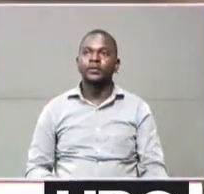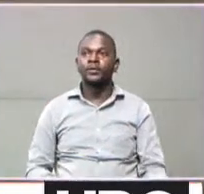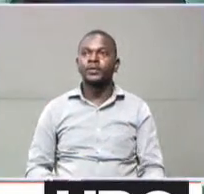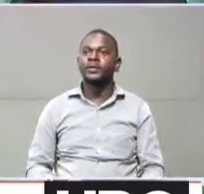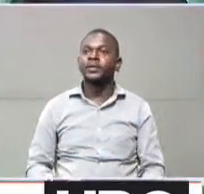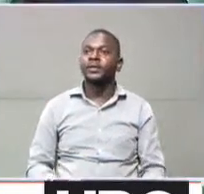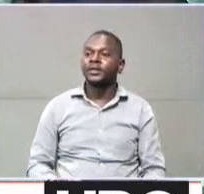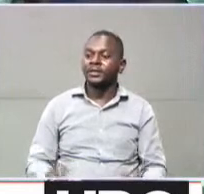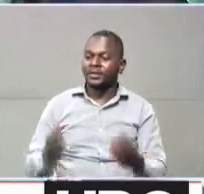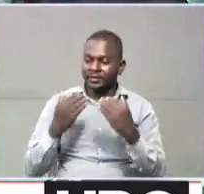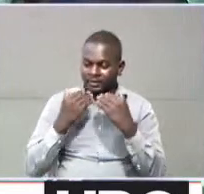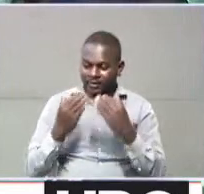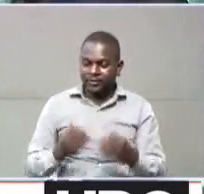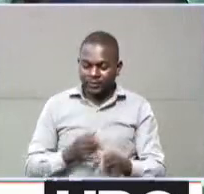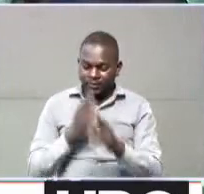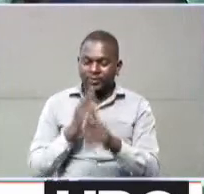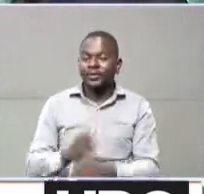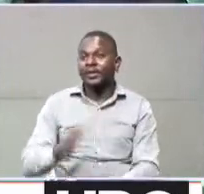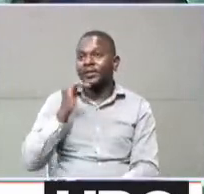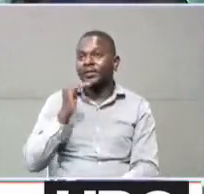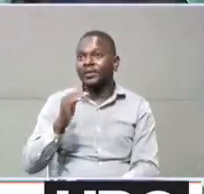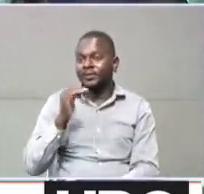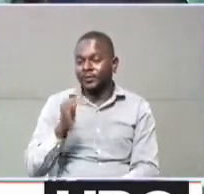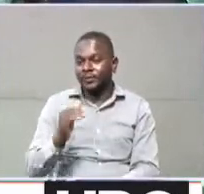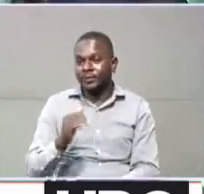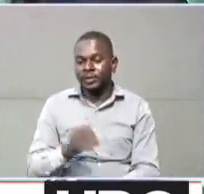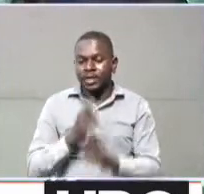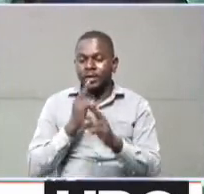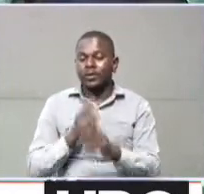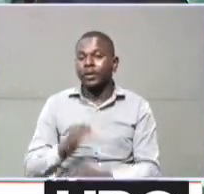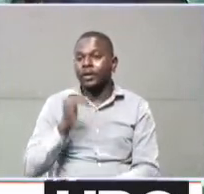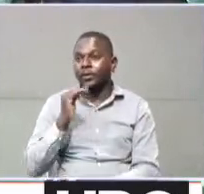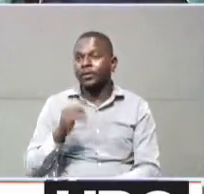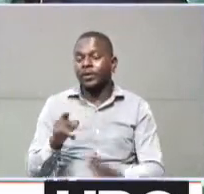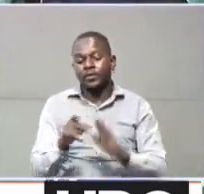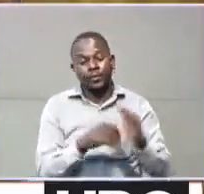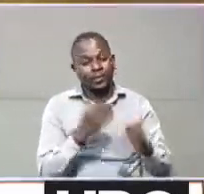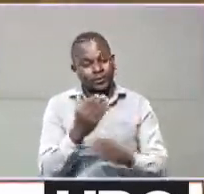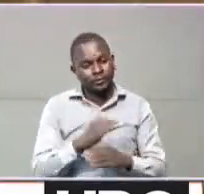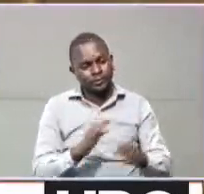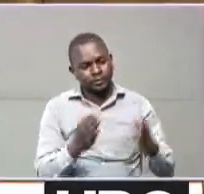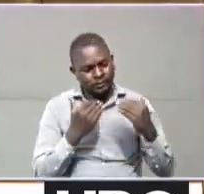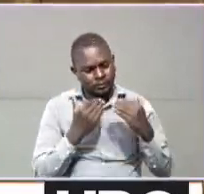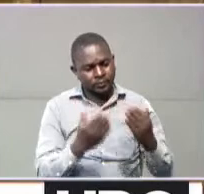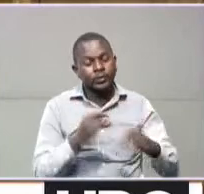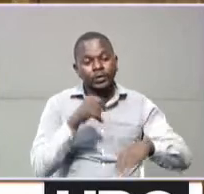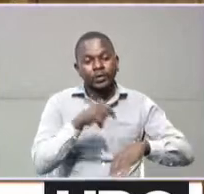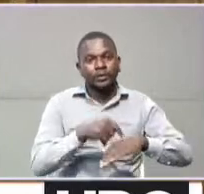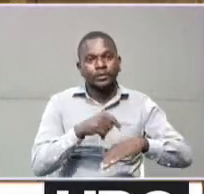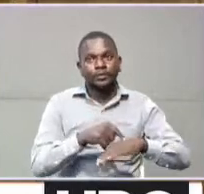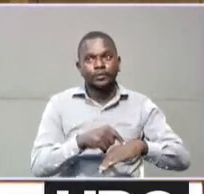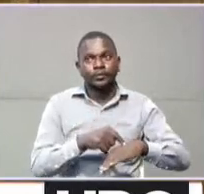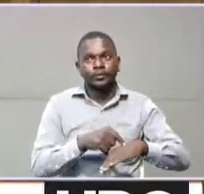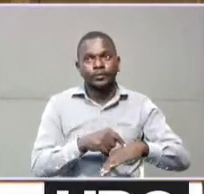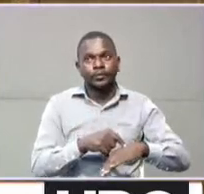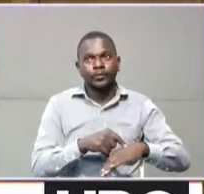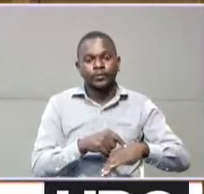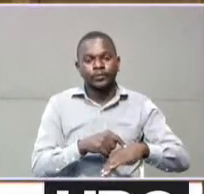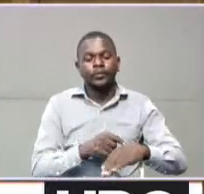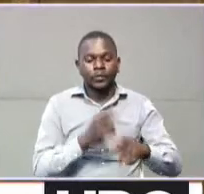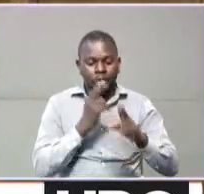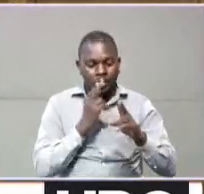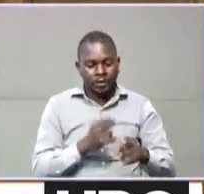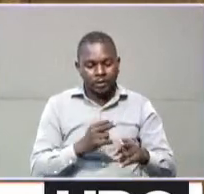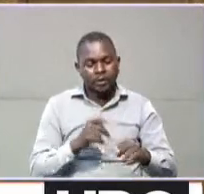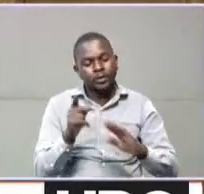thank you right honorable speaker right honorable prime minister thank you for your time right